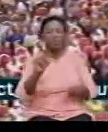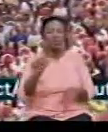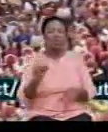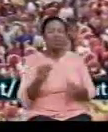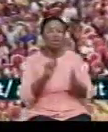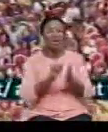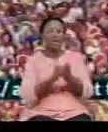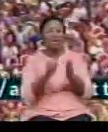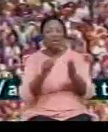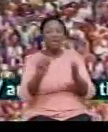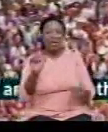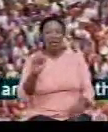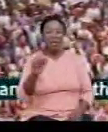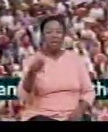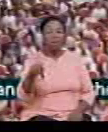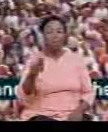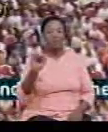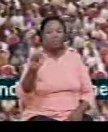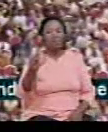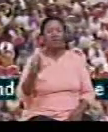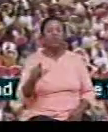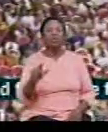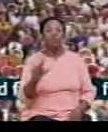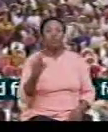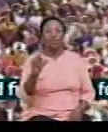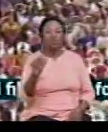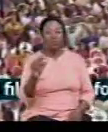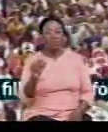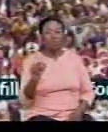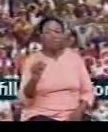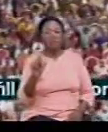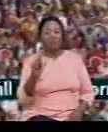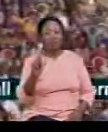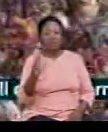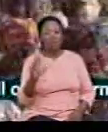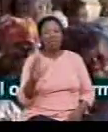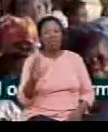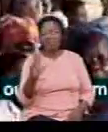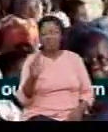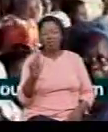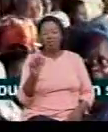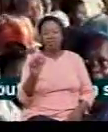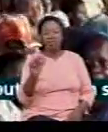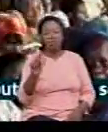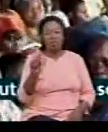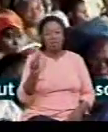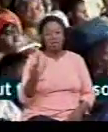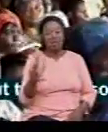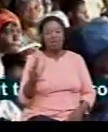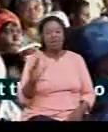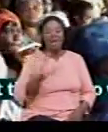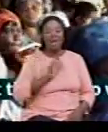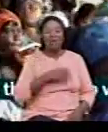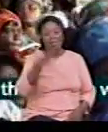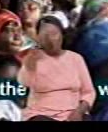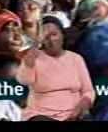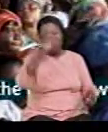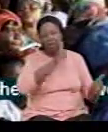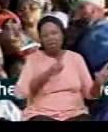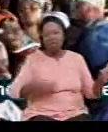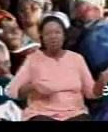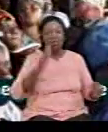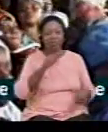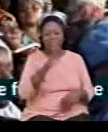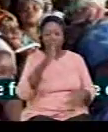2023. More details about this will be sent to you. Our pastor will be delighted to have you join this special